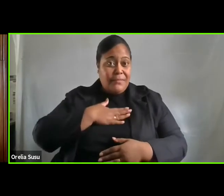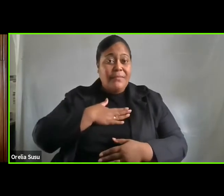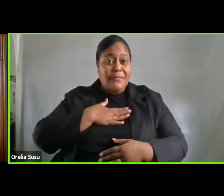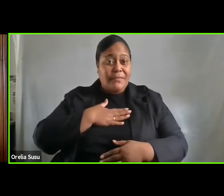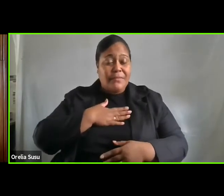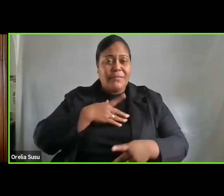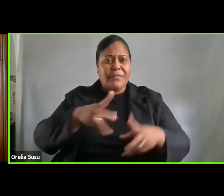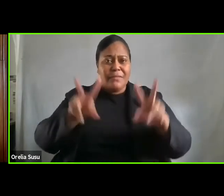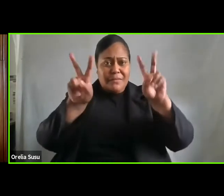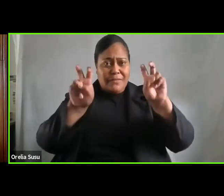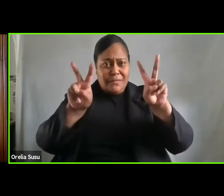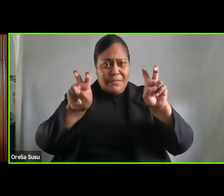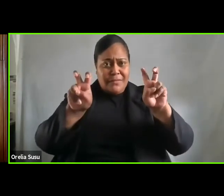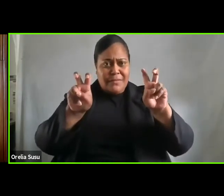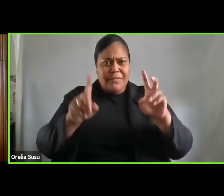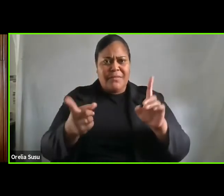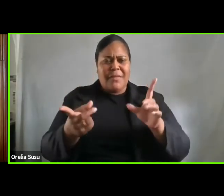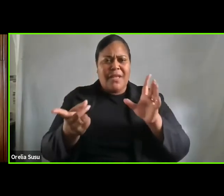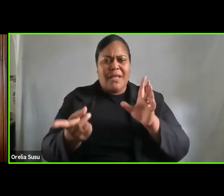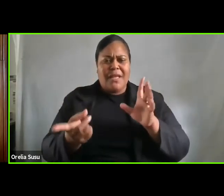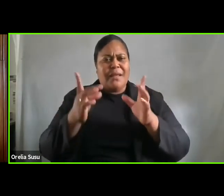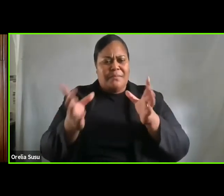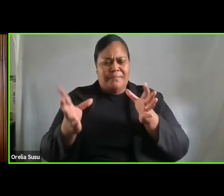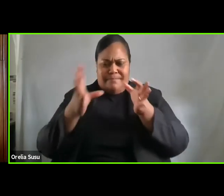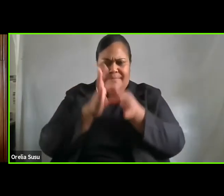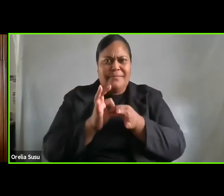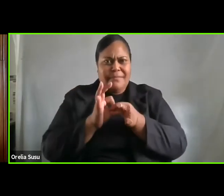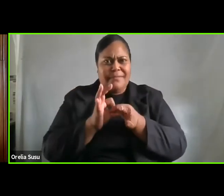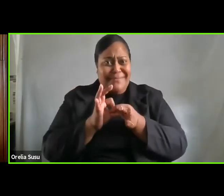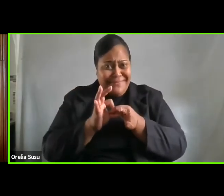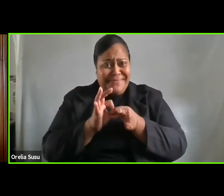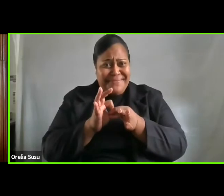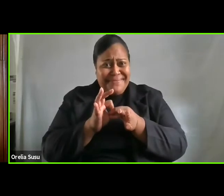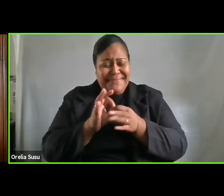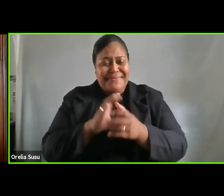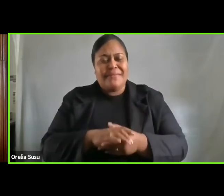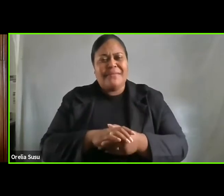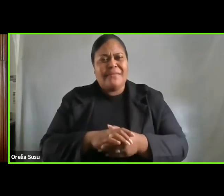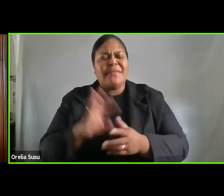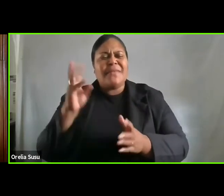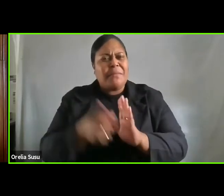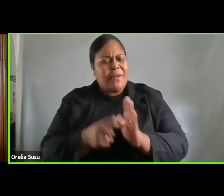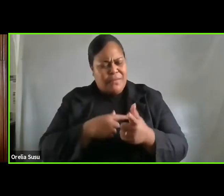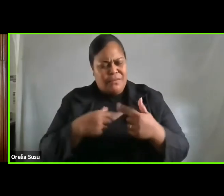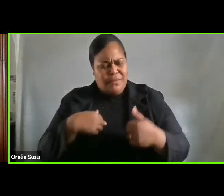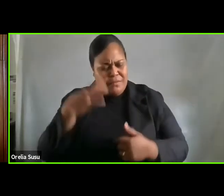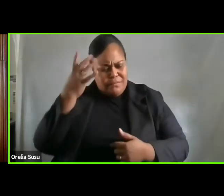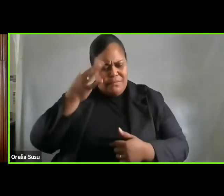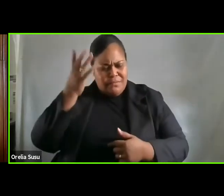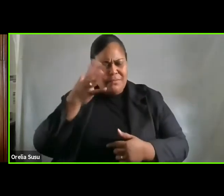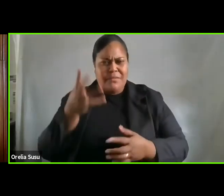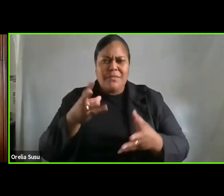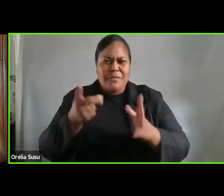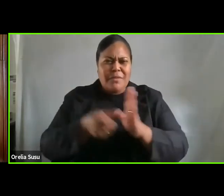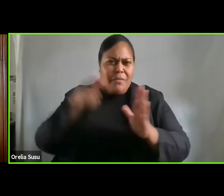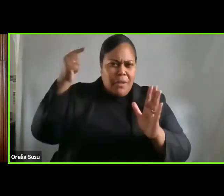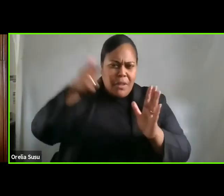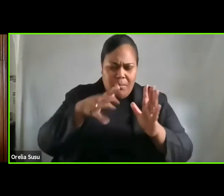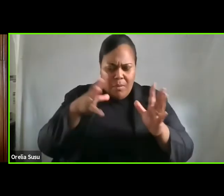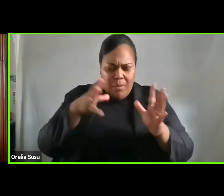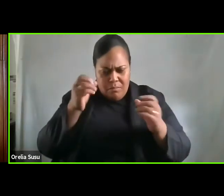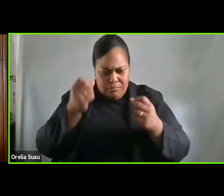interlinkage uh at some point we kind of sense the fact that people we get caught up with interlinkage and